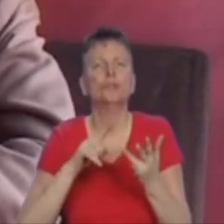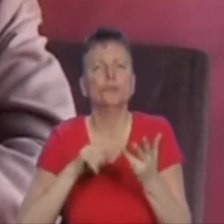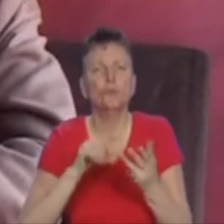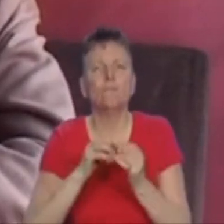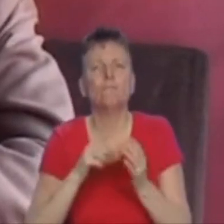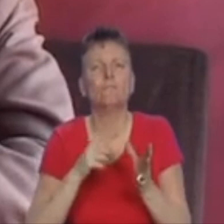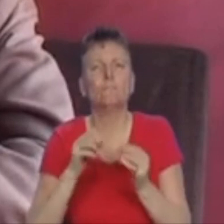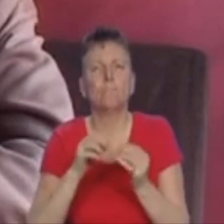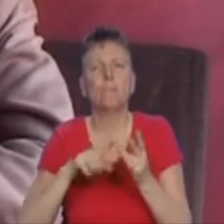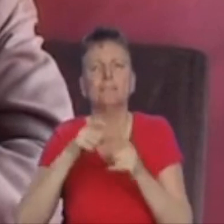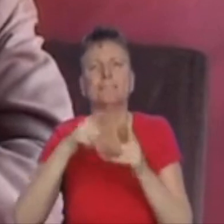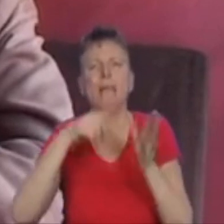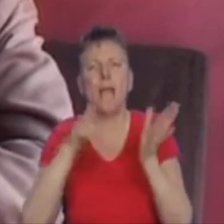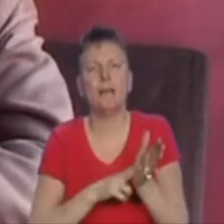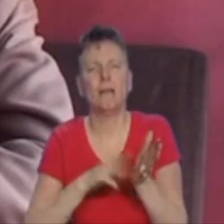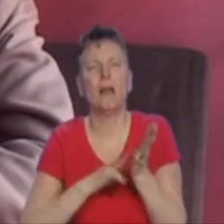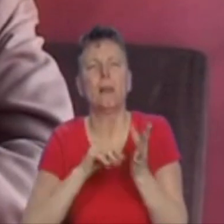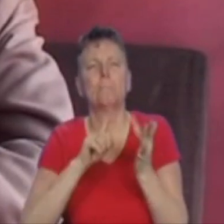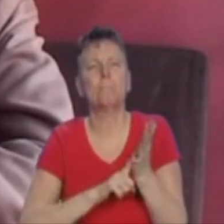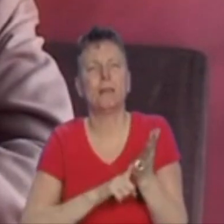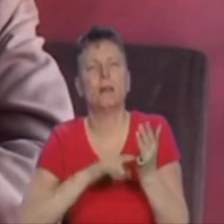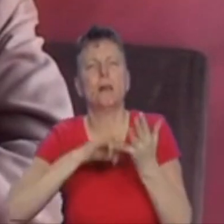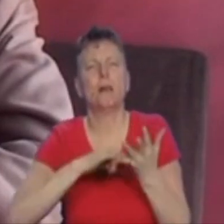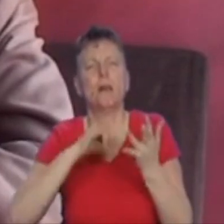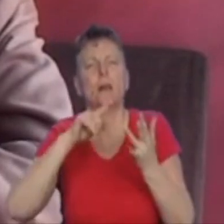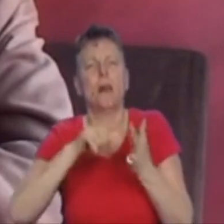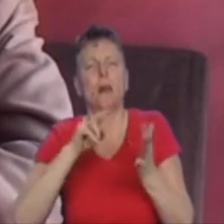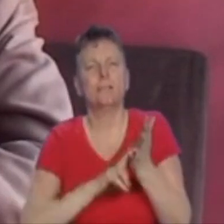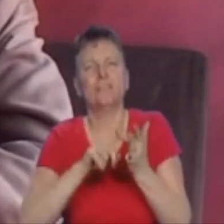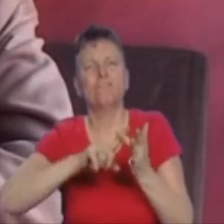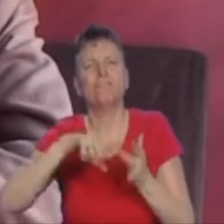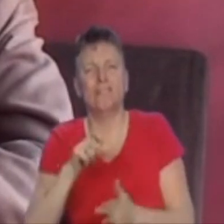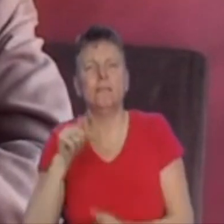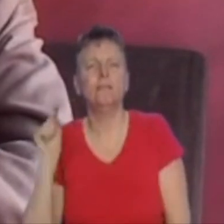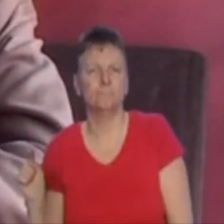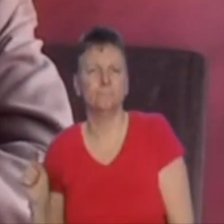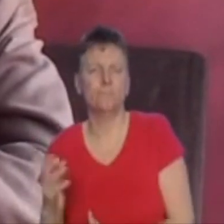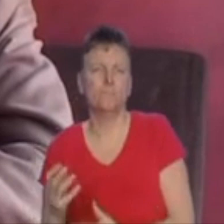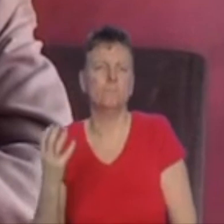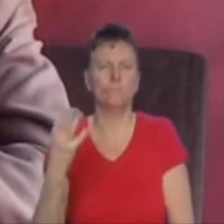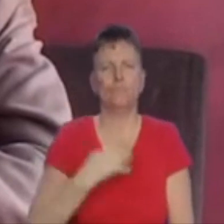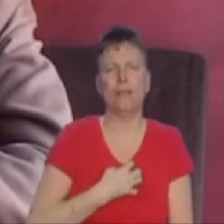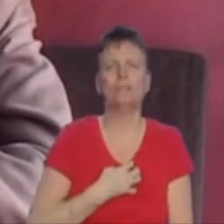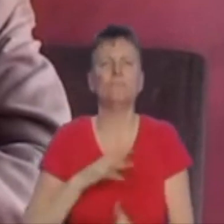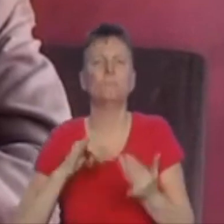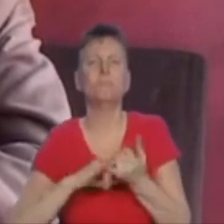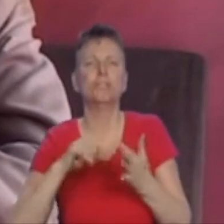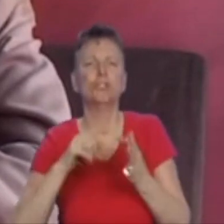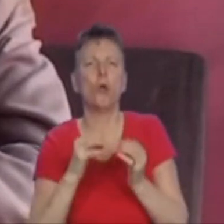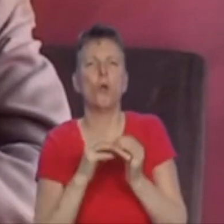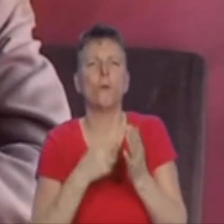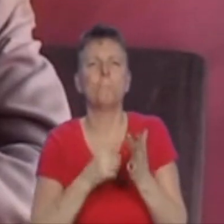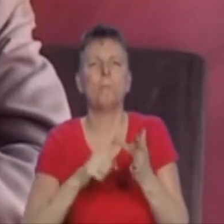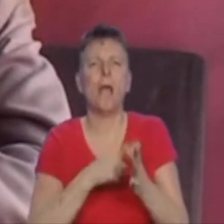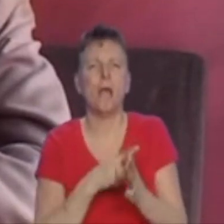that he's still alive obviously shows that the plot wasn't carried out. But the plot was very real. It was shown